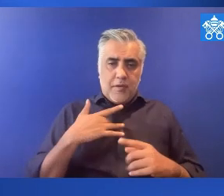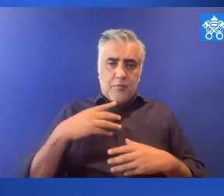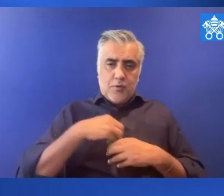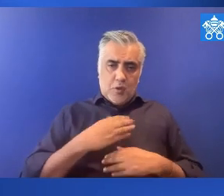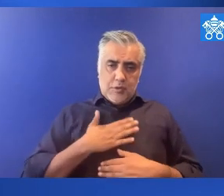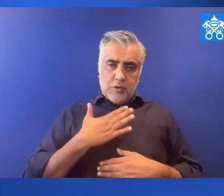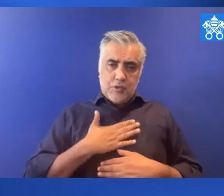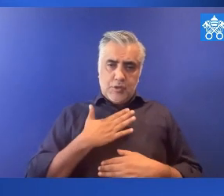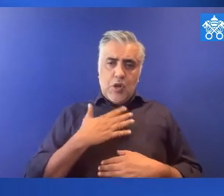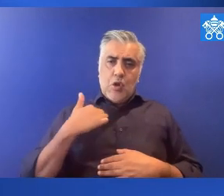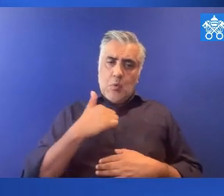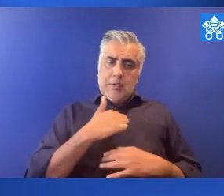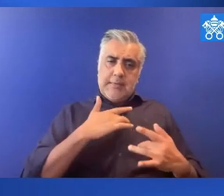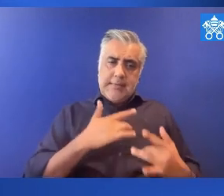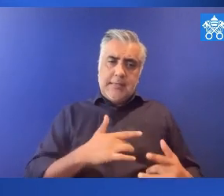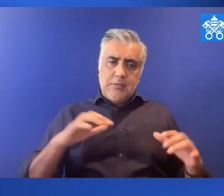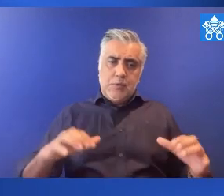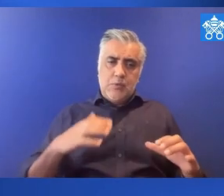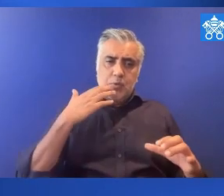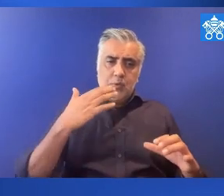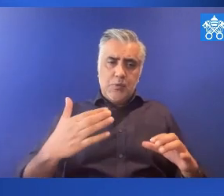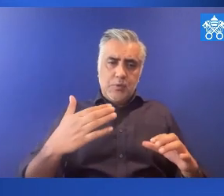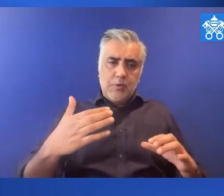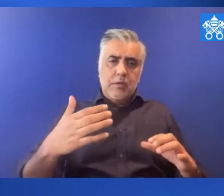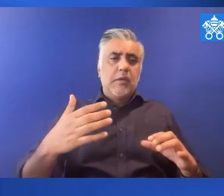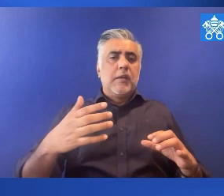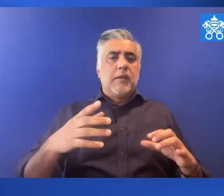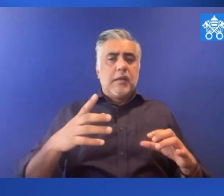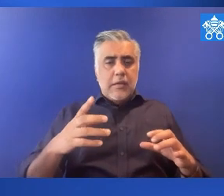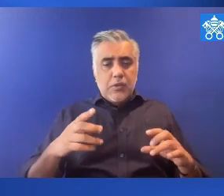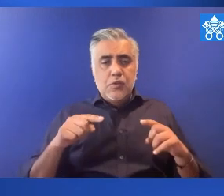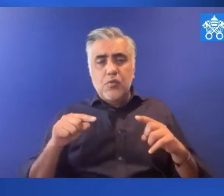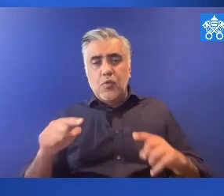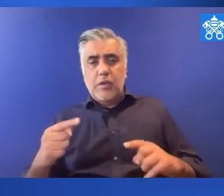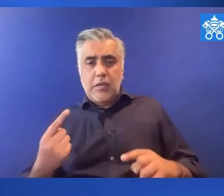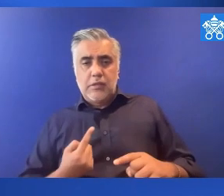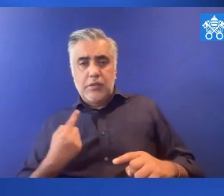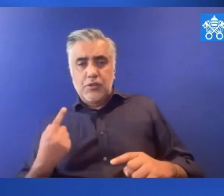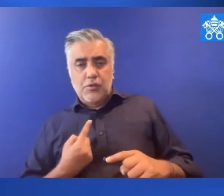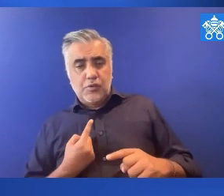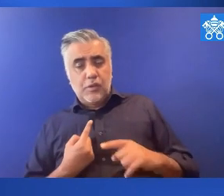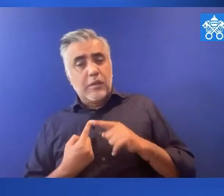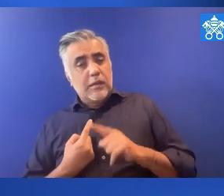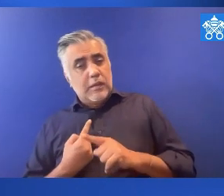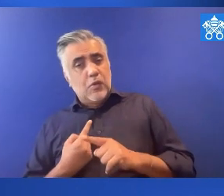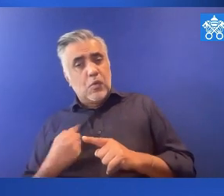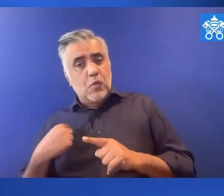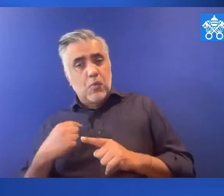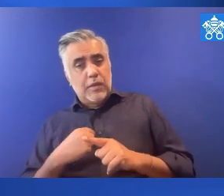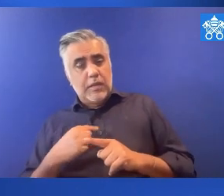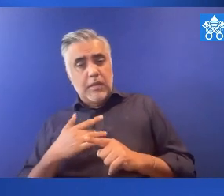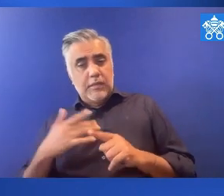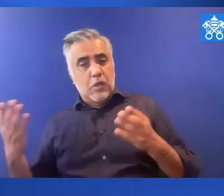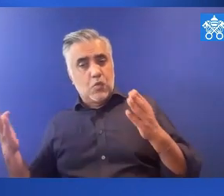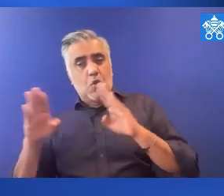When we are in a state of consolation, we want to do a lot of good. When we are in moments of